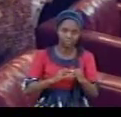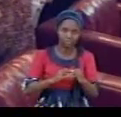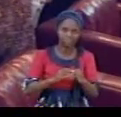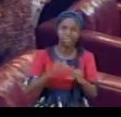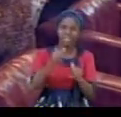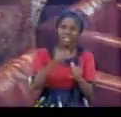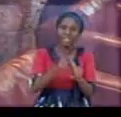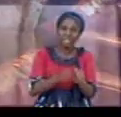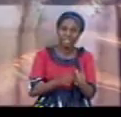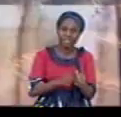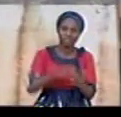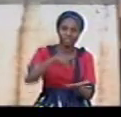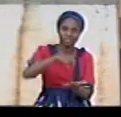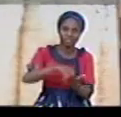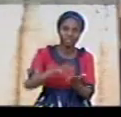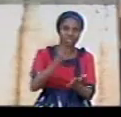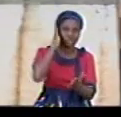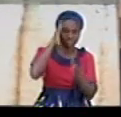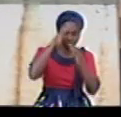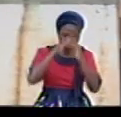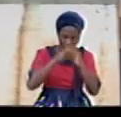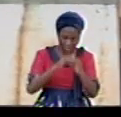Every knee should bow.